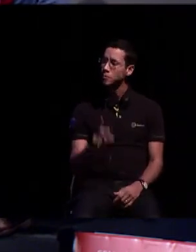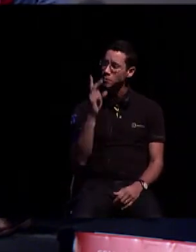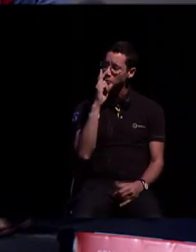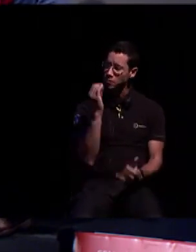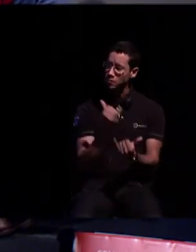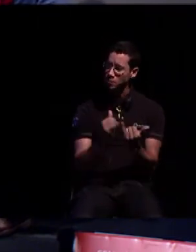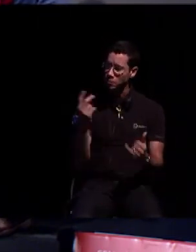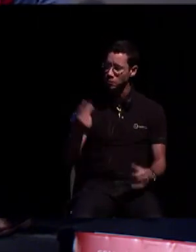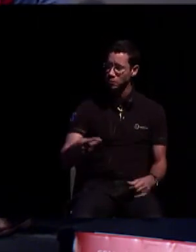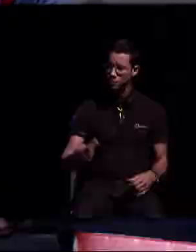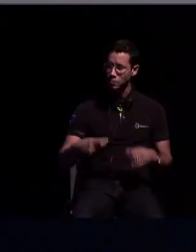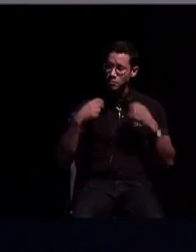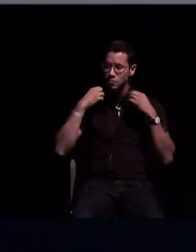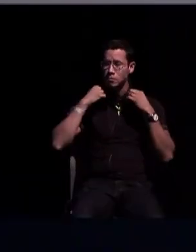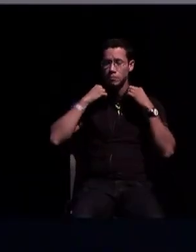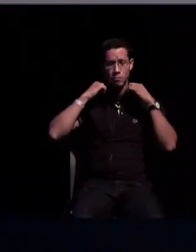Colombia.